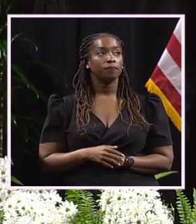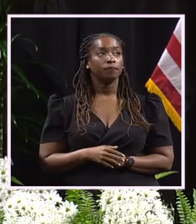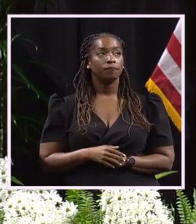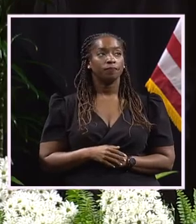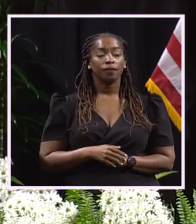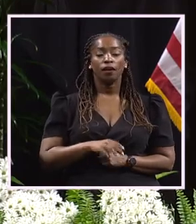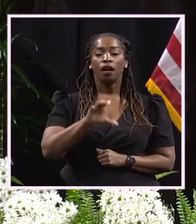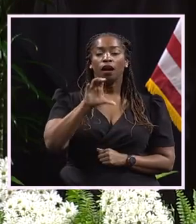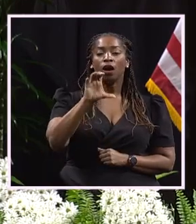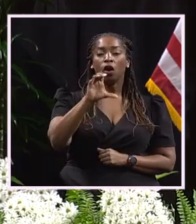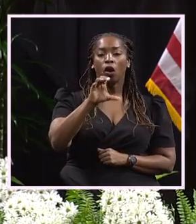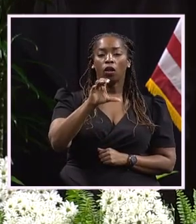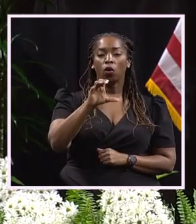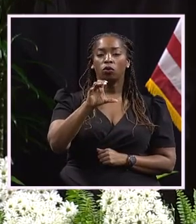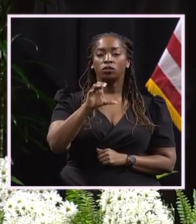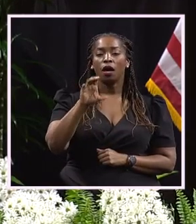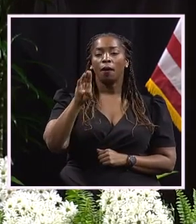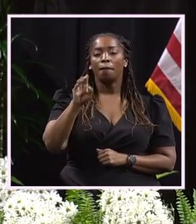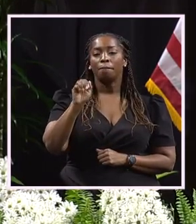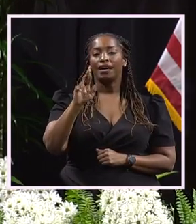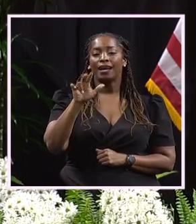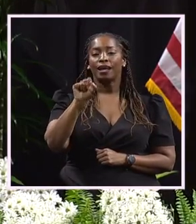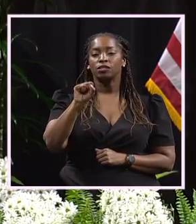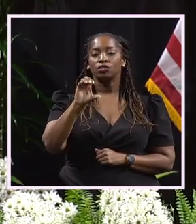Carlos M. Carrasco.